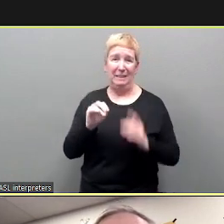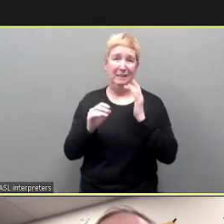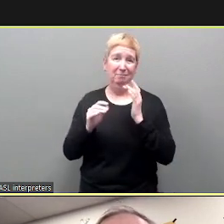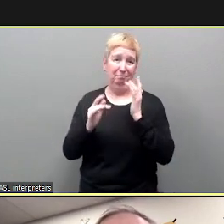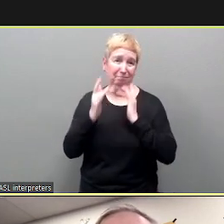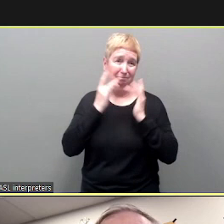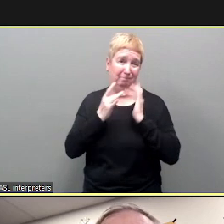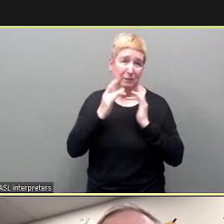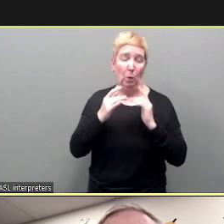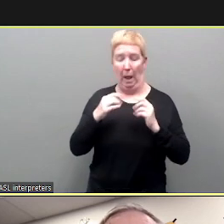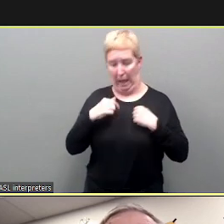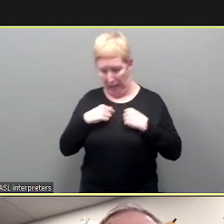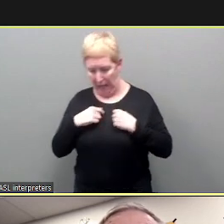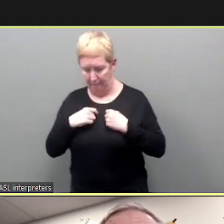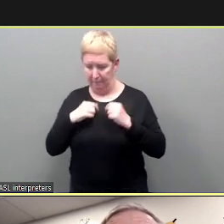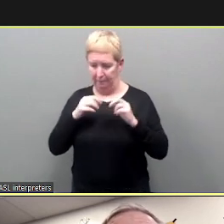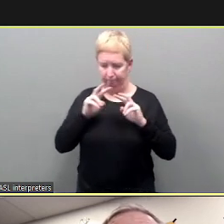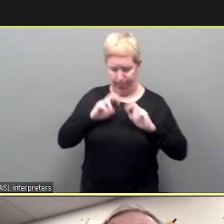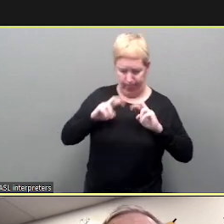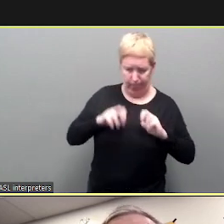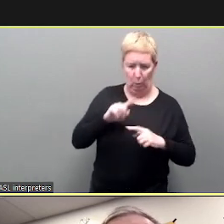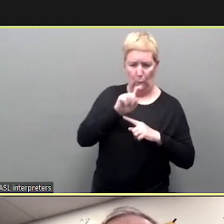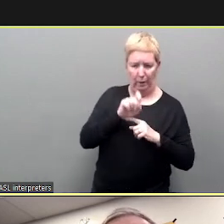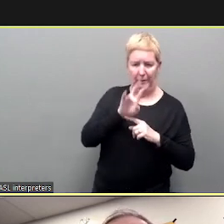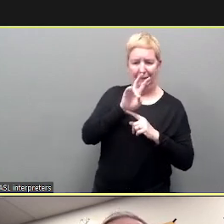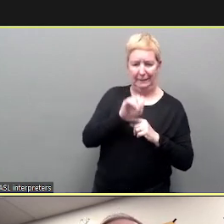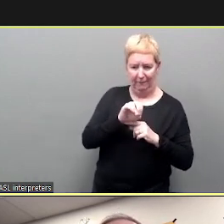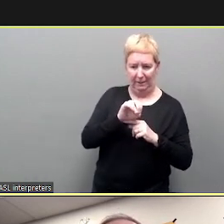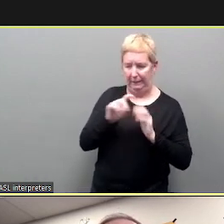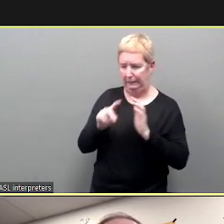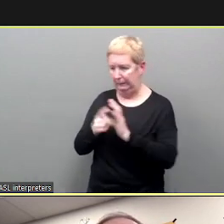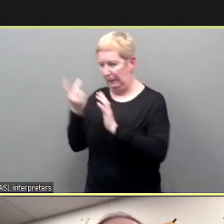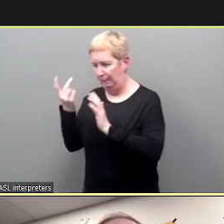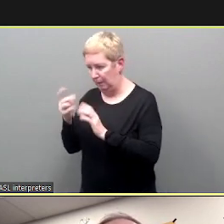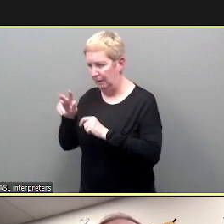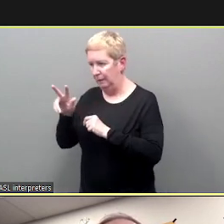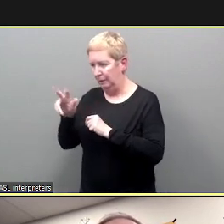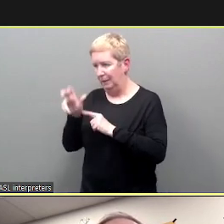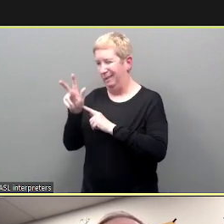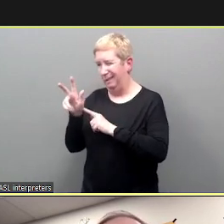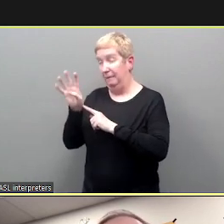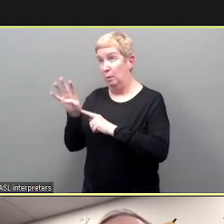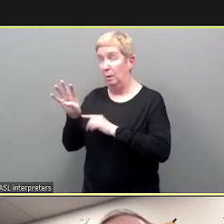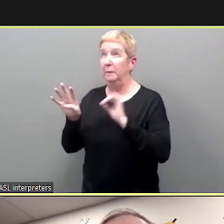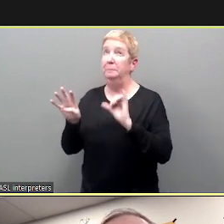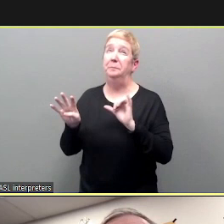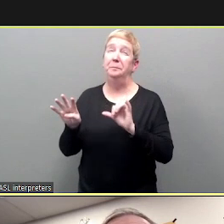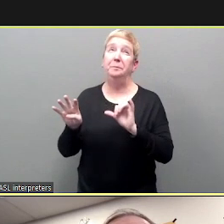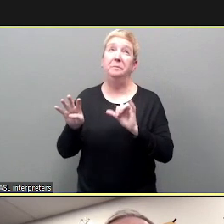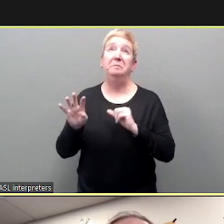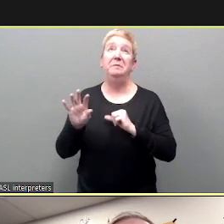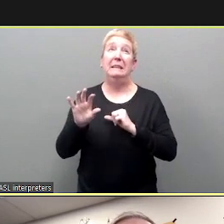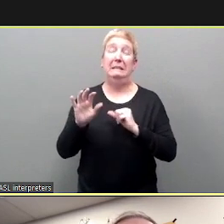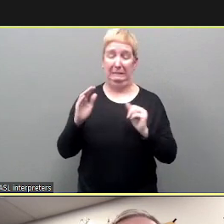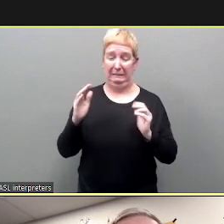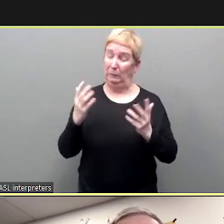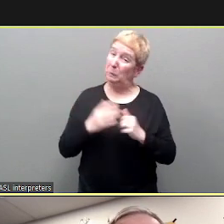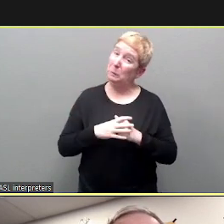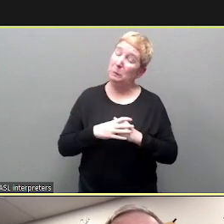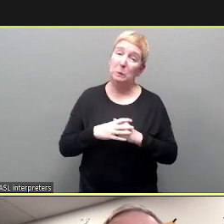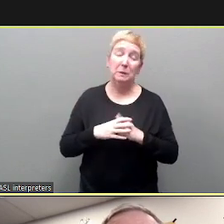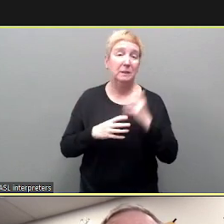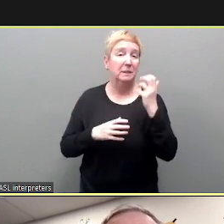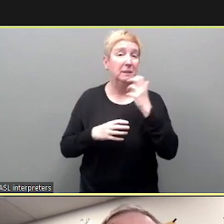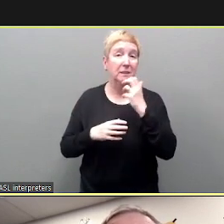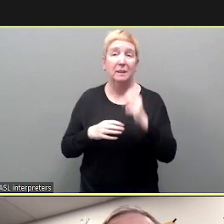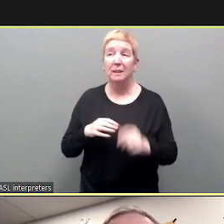174 plus 170 is 334 and thinking that's a big gap to get all the way up